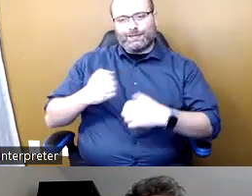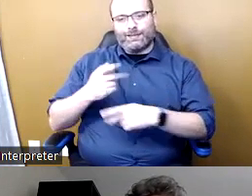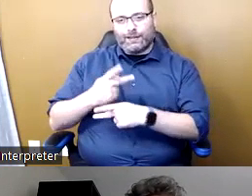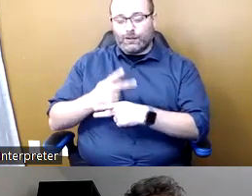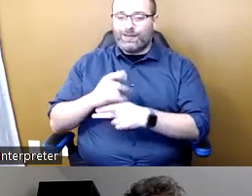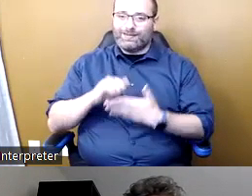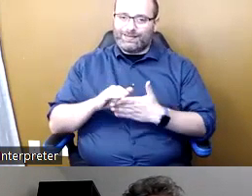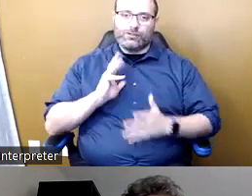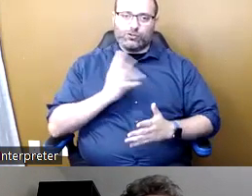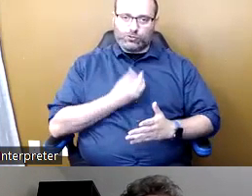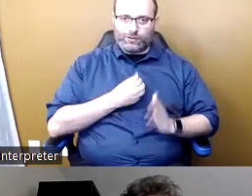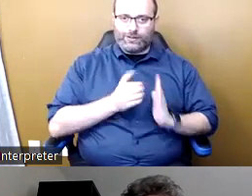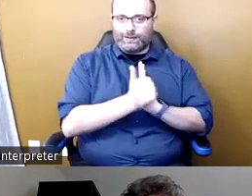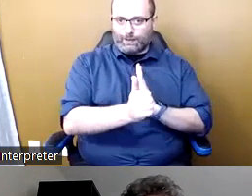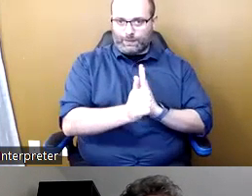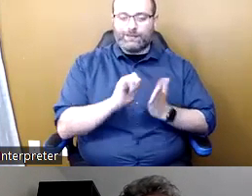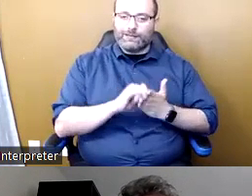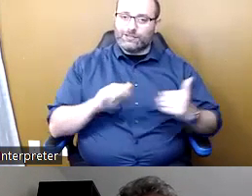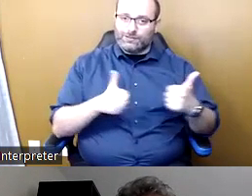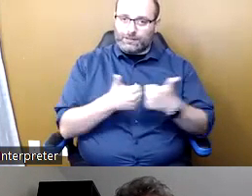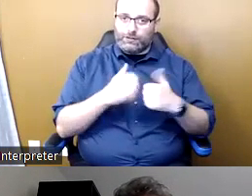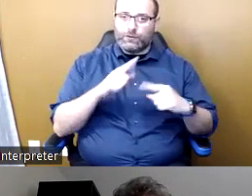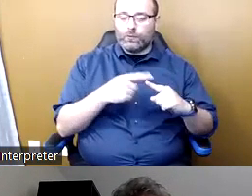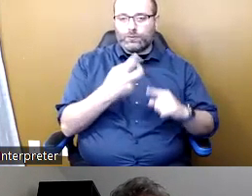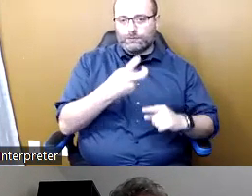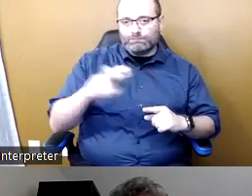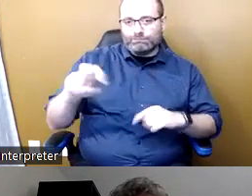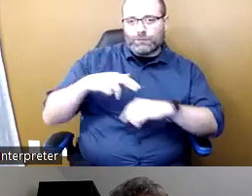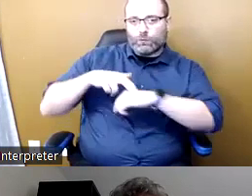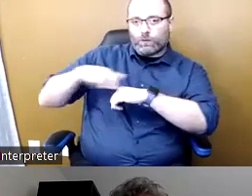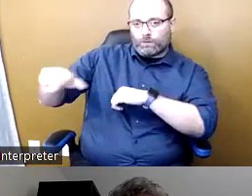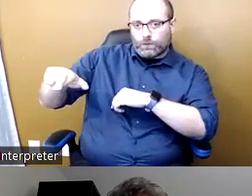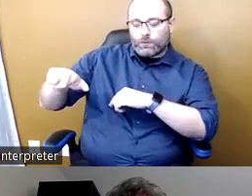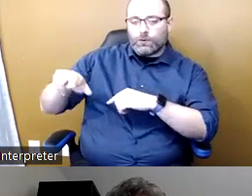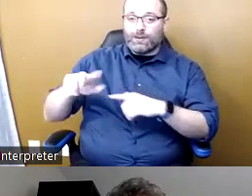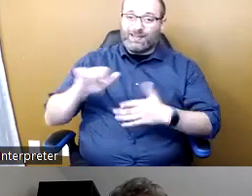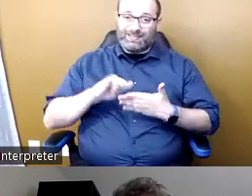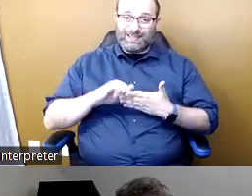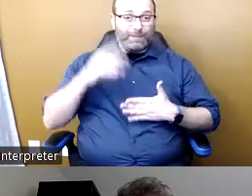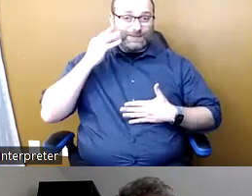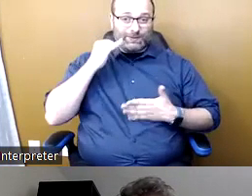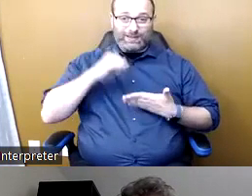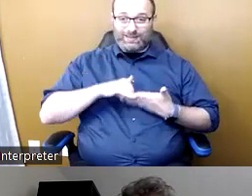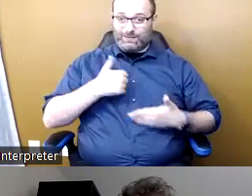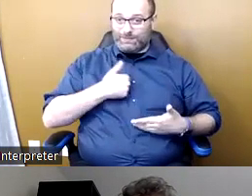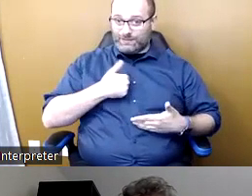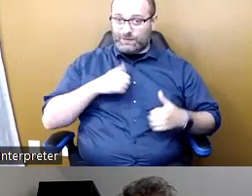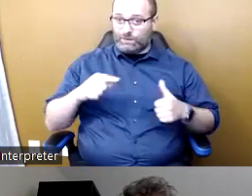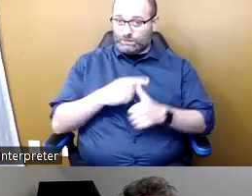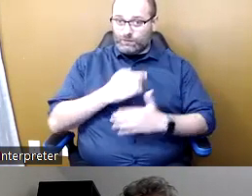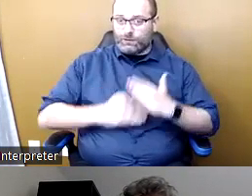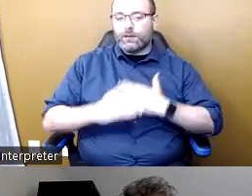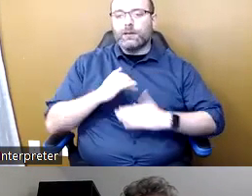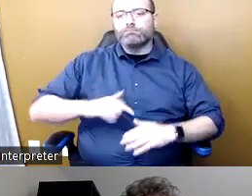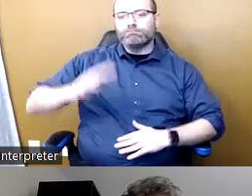a challenge when making referrals. I've experienced that firsthand myself. There used to be a